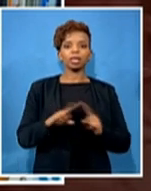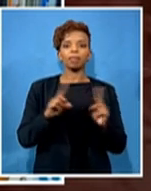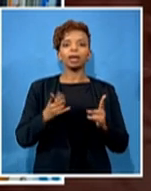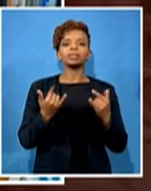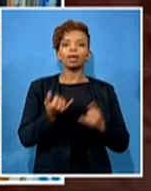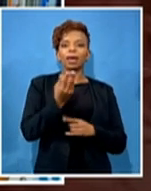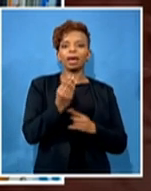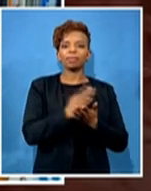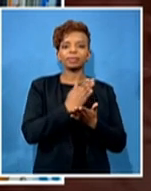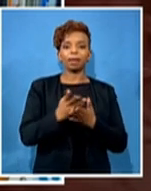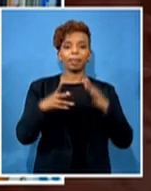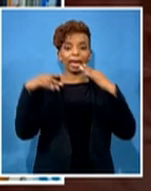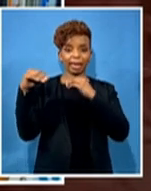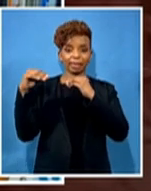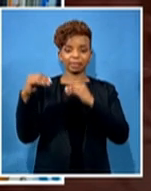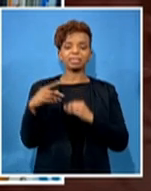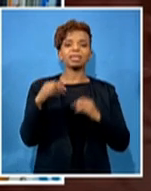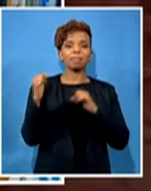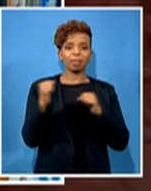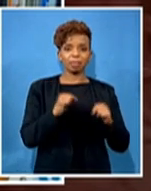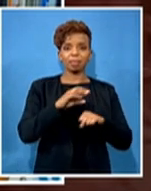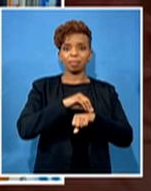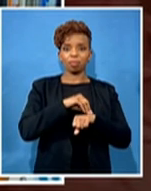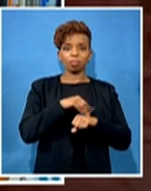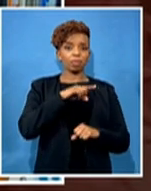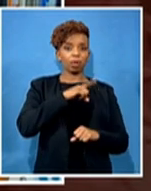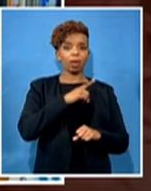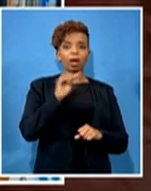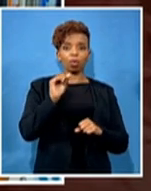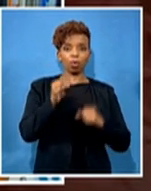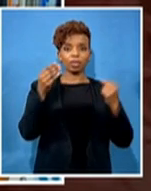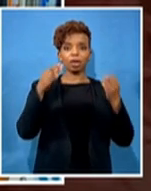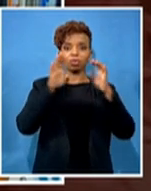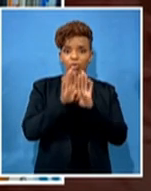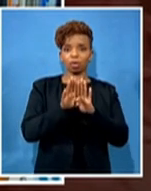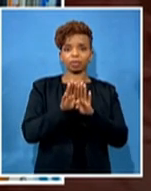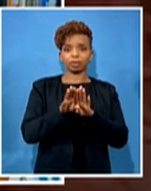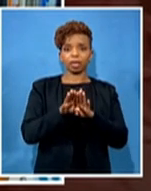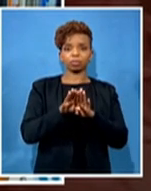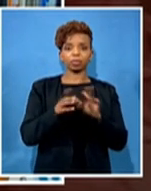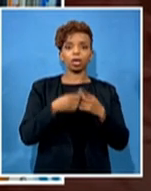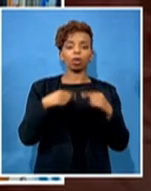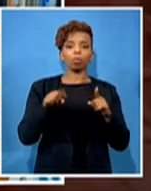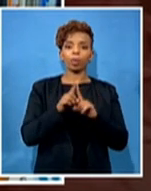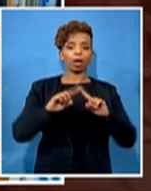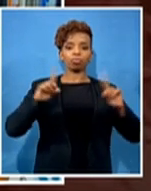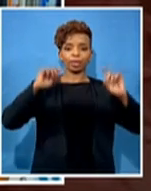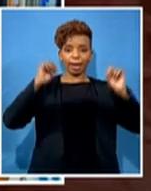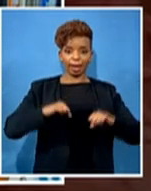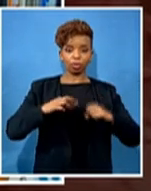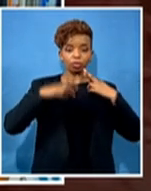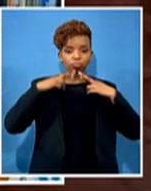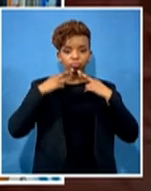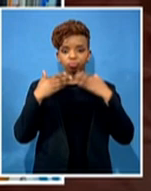we've got a lockdown in effect on them. We're not allowing hotels to open. We're not allowing restaurants to fully open and not